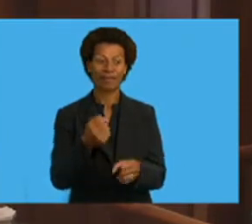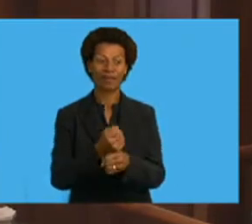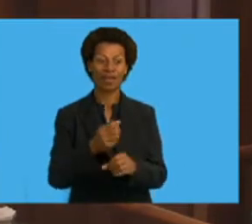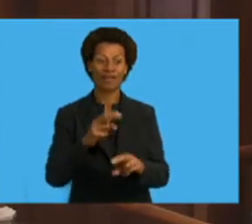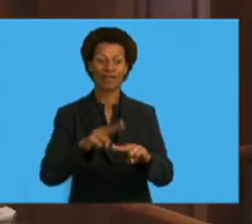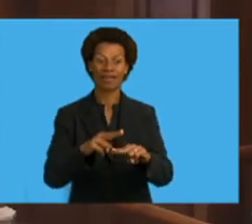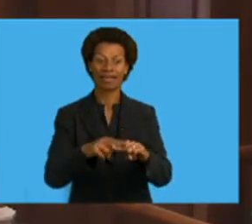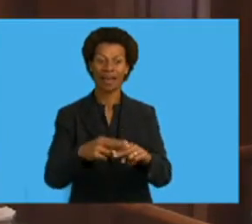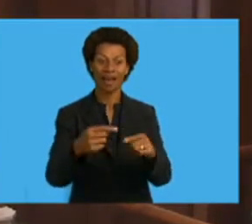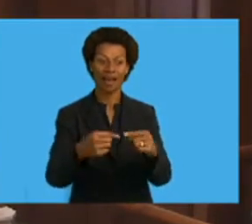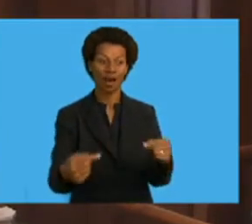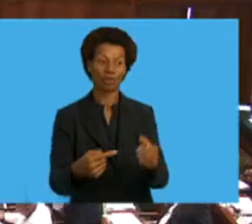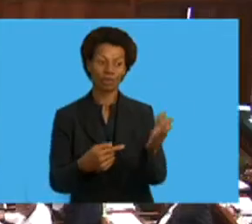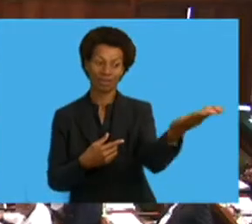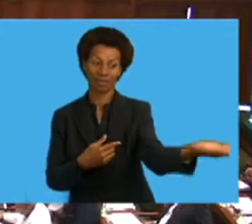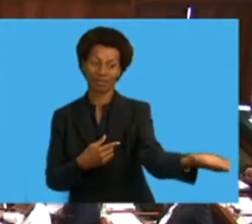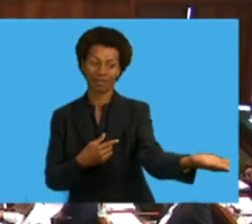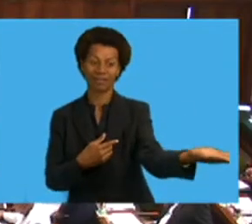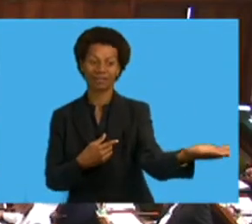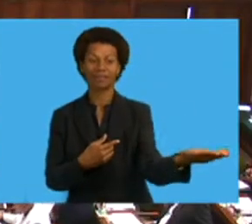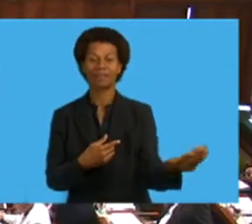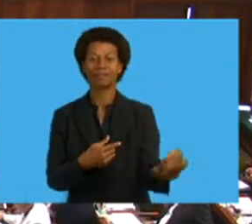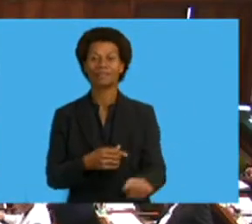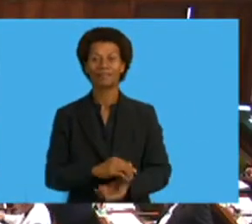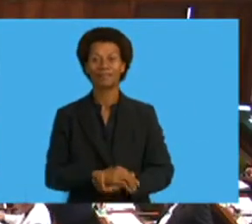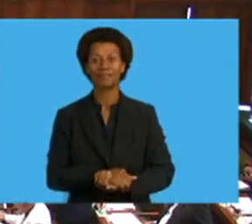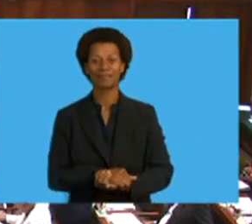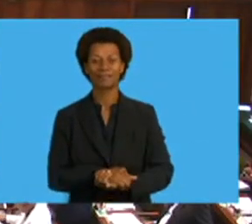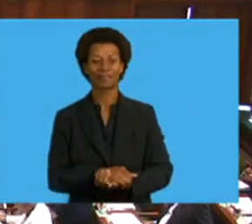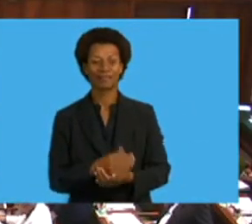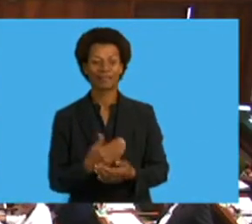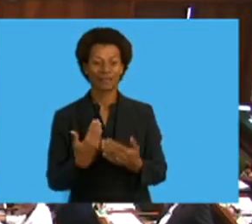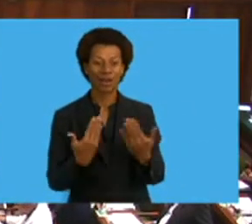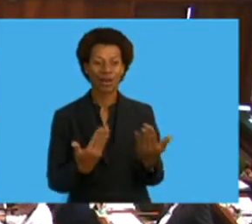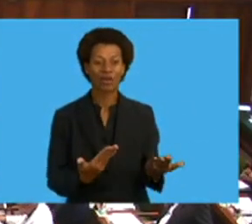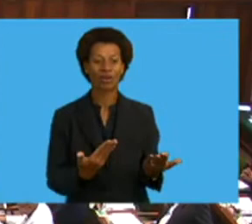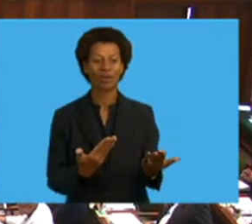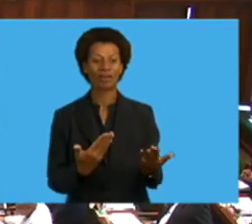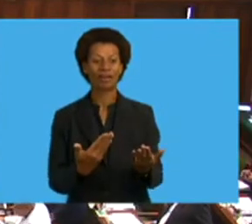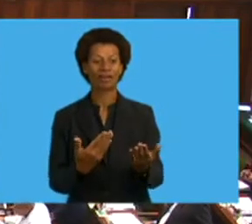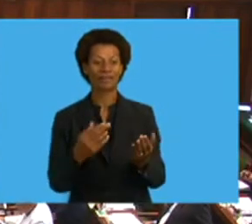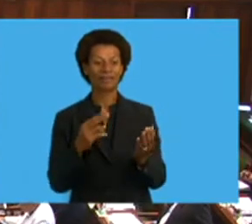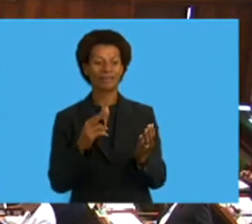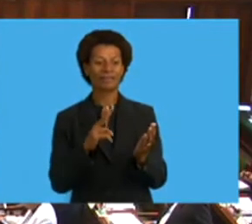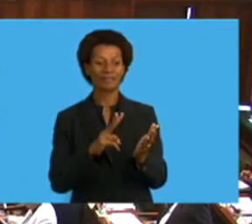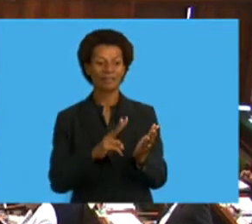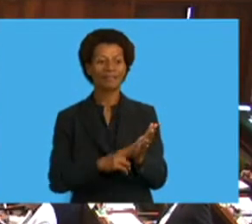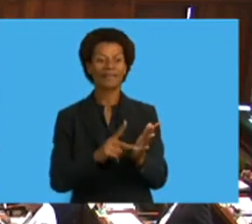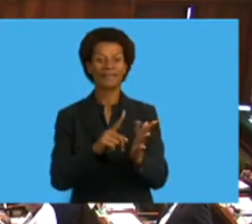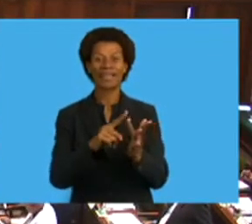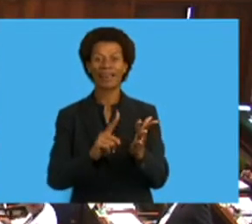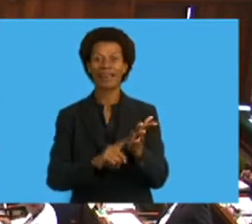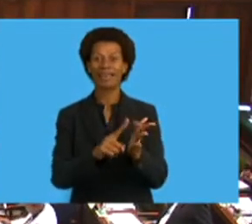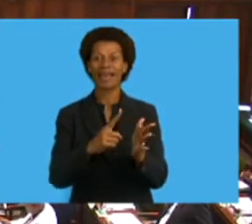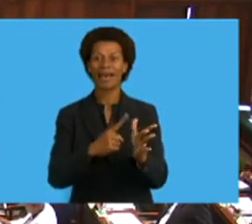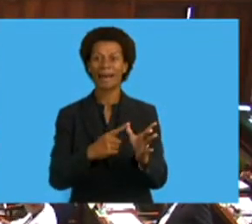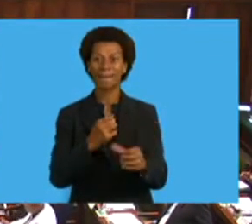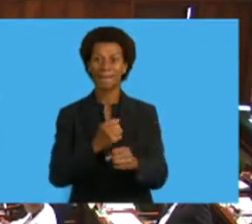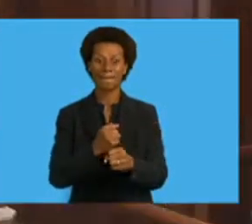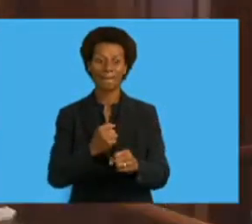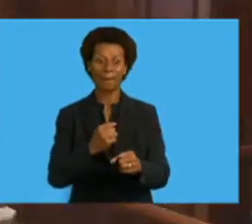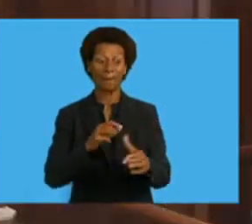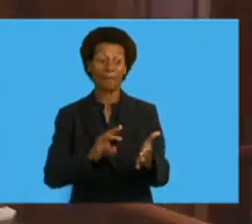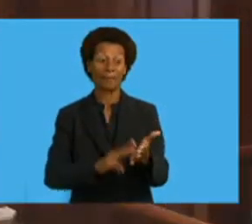opposite, the Honorable Milameng Avoka, who has an even bigger grin on his face this